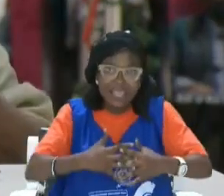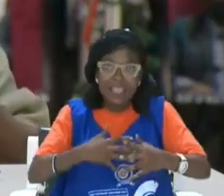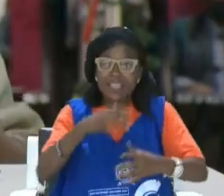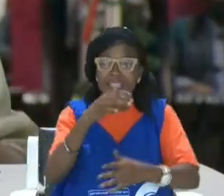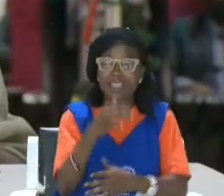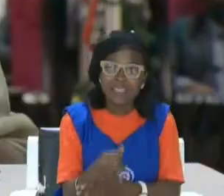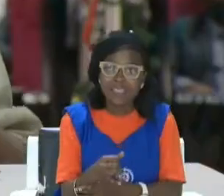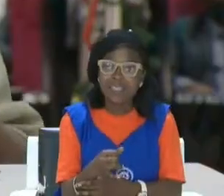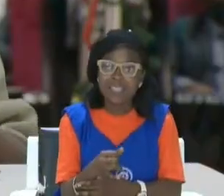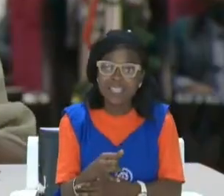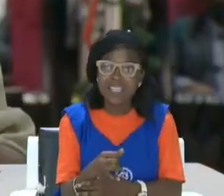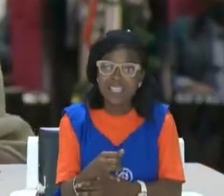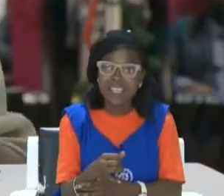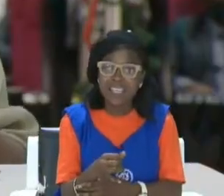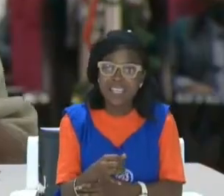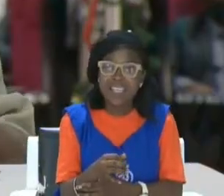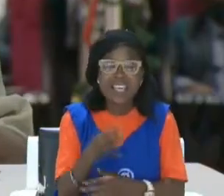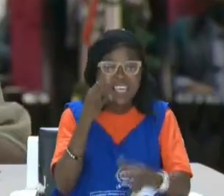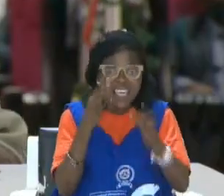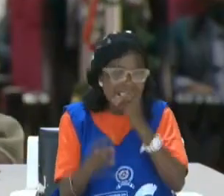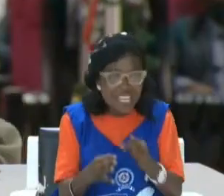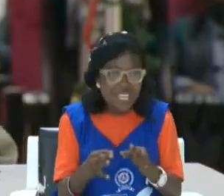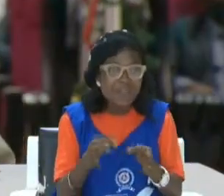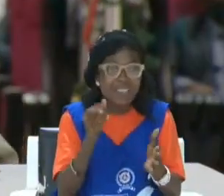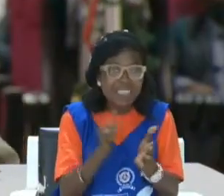if that breath is still in